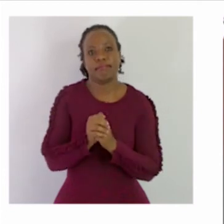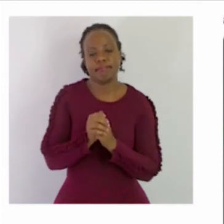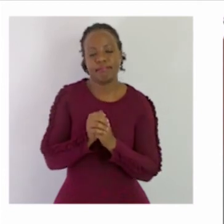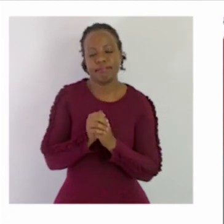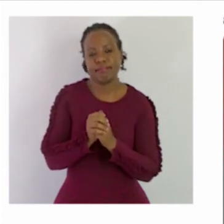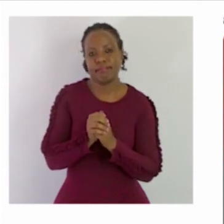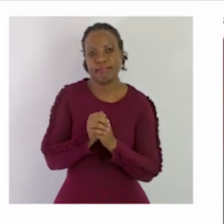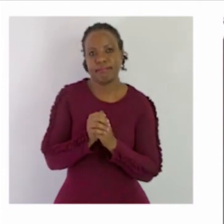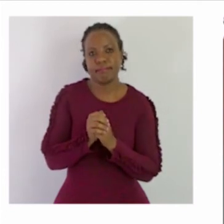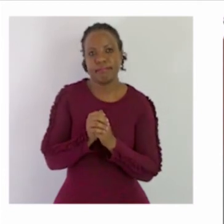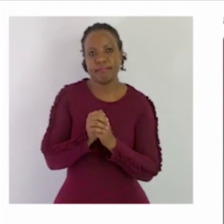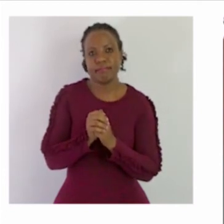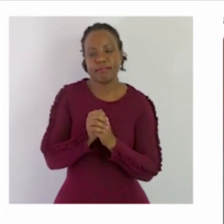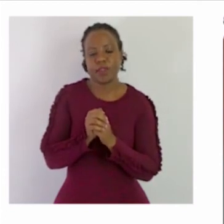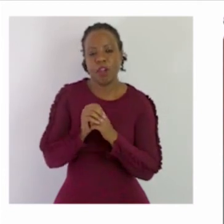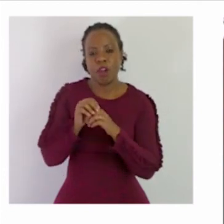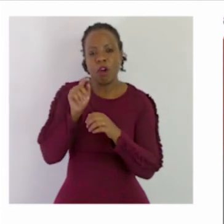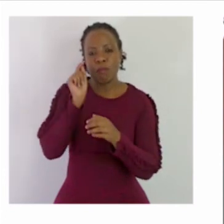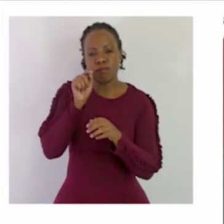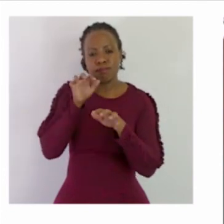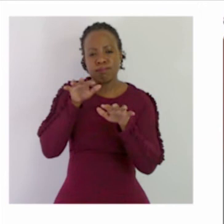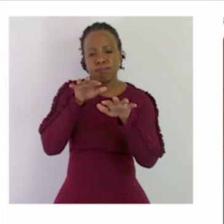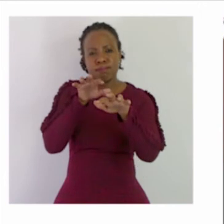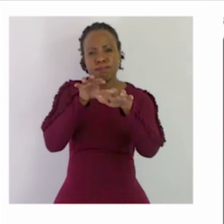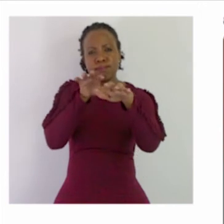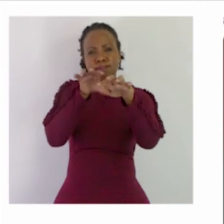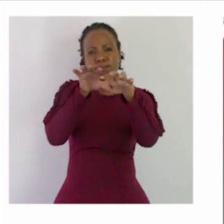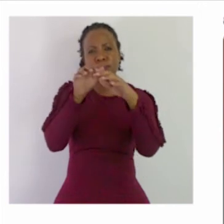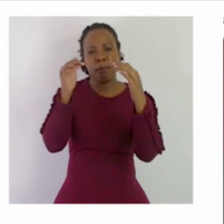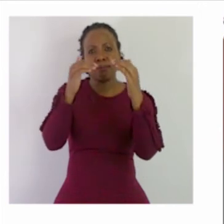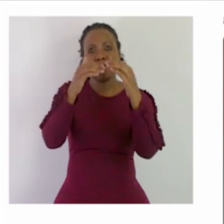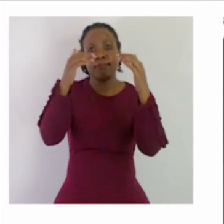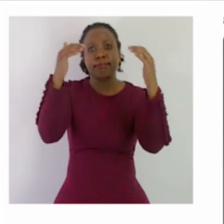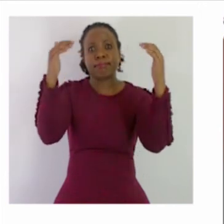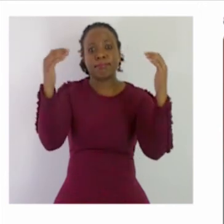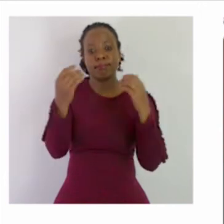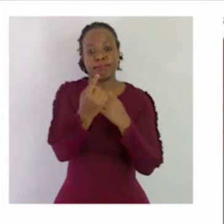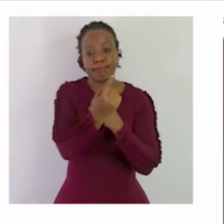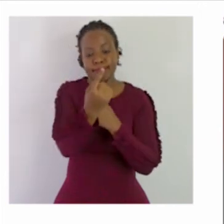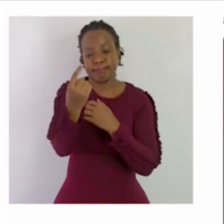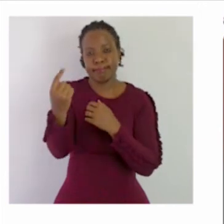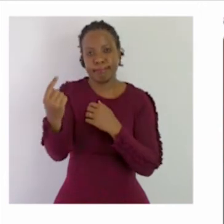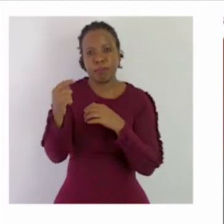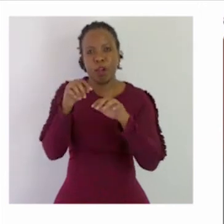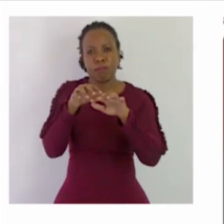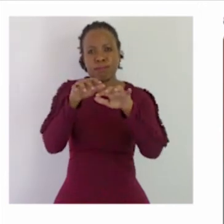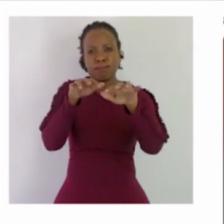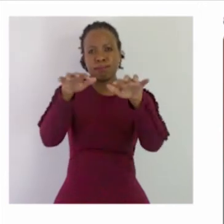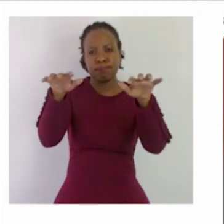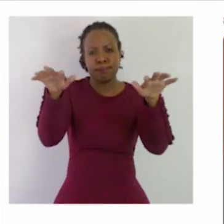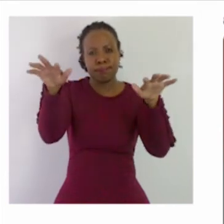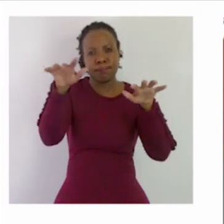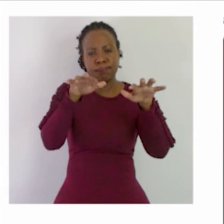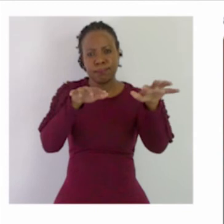shattered. A flock of birds flew up into the sky, twittering to